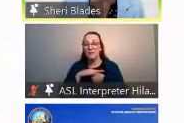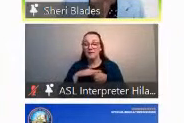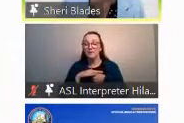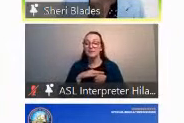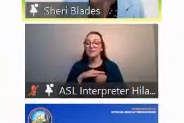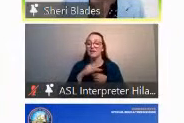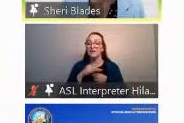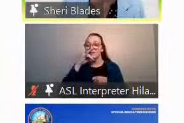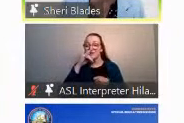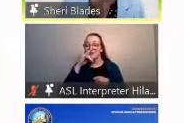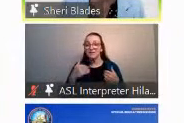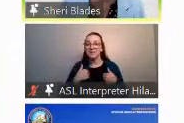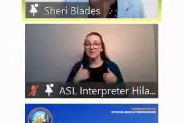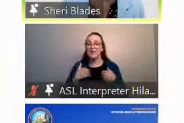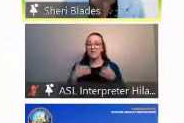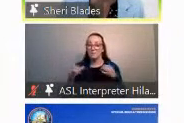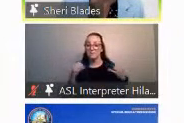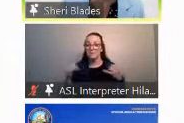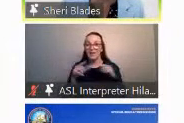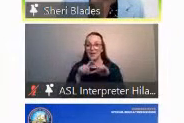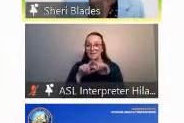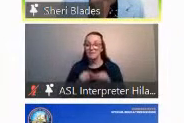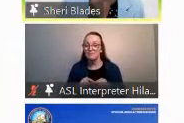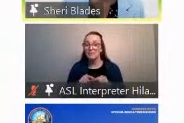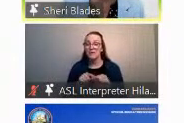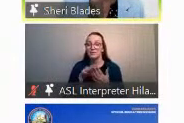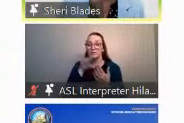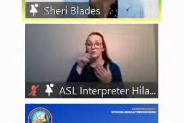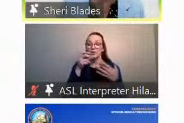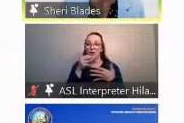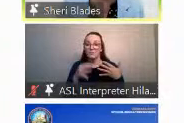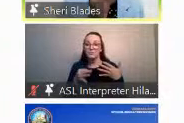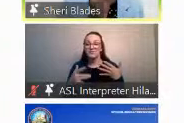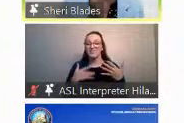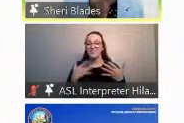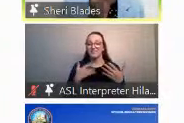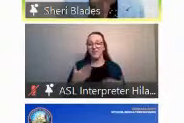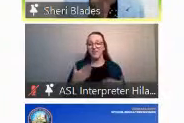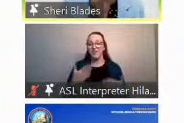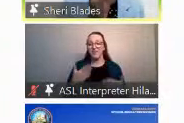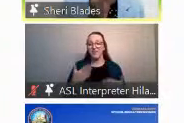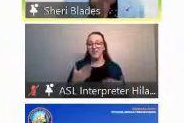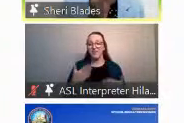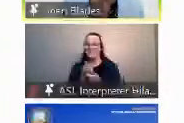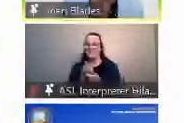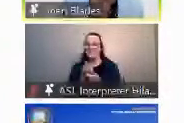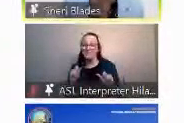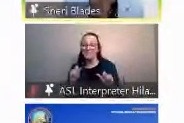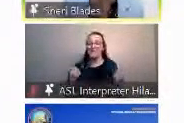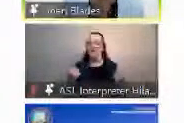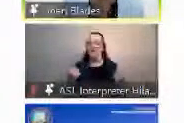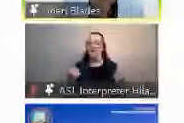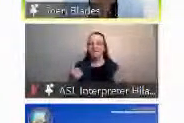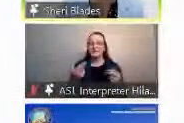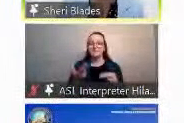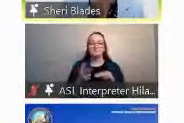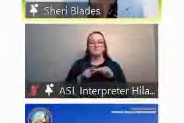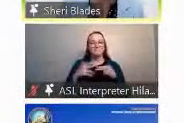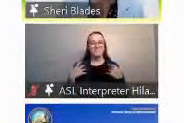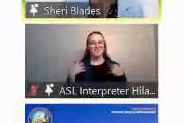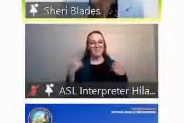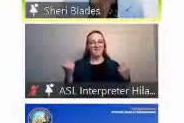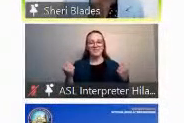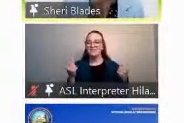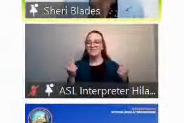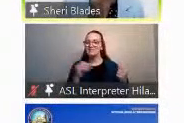play-based learning options, feel happy and safe, gain confidence, and feel the respect and